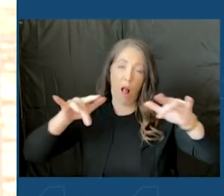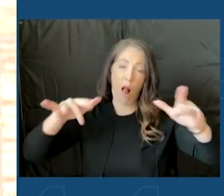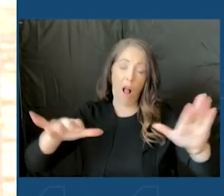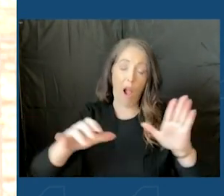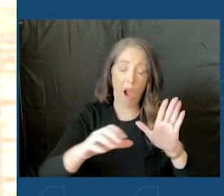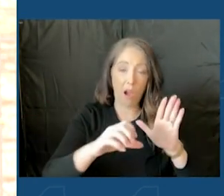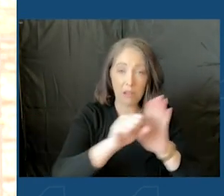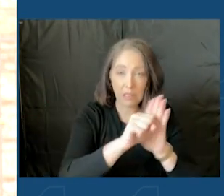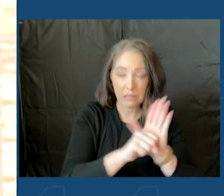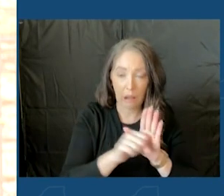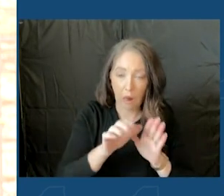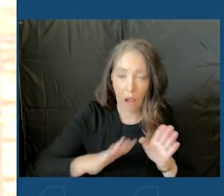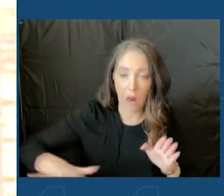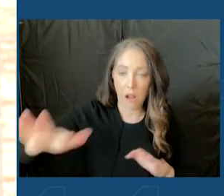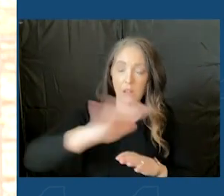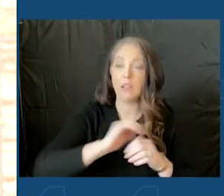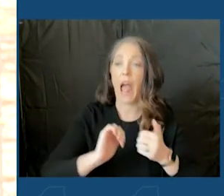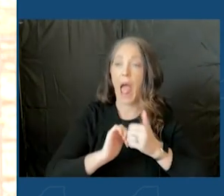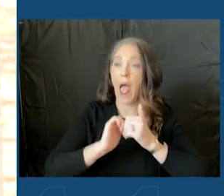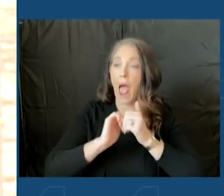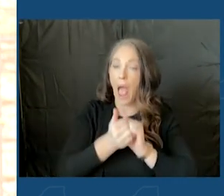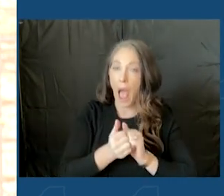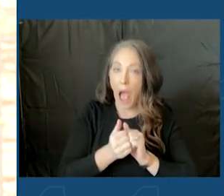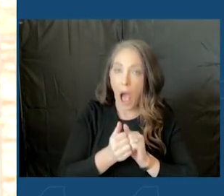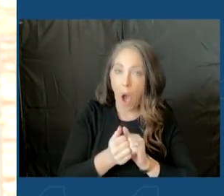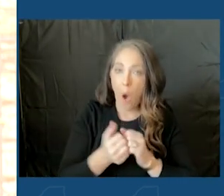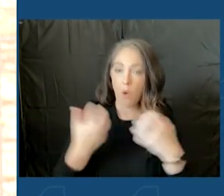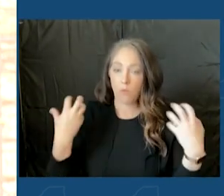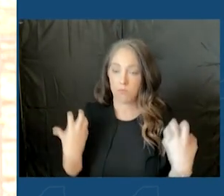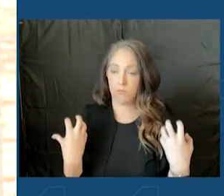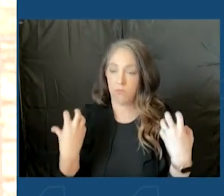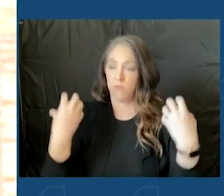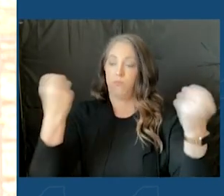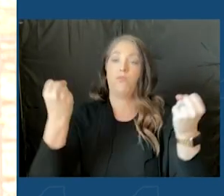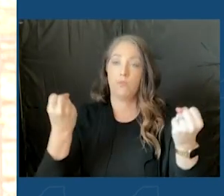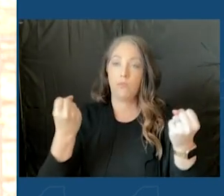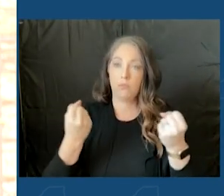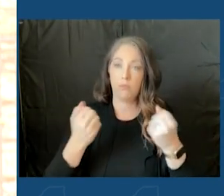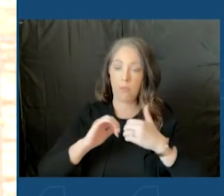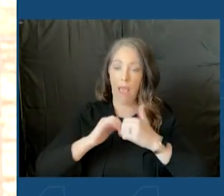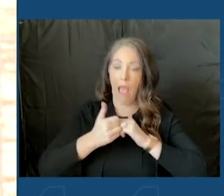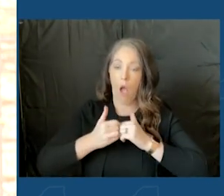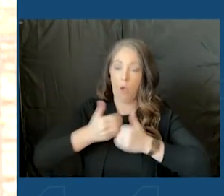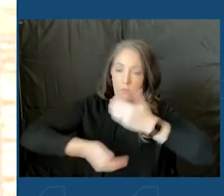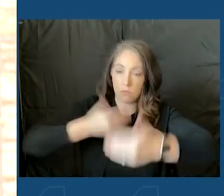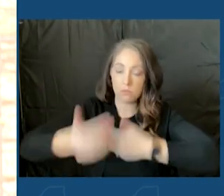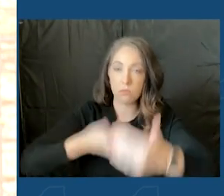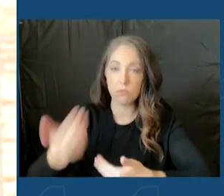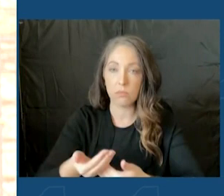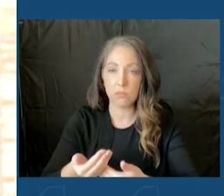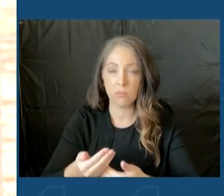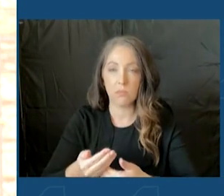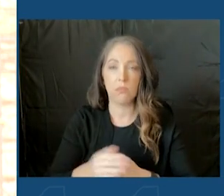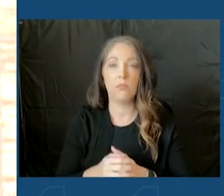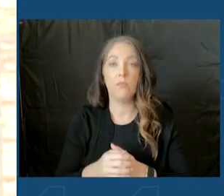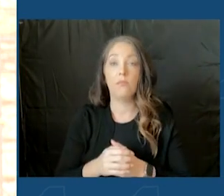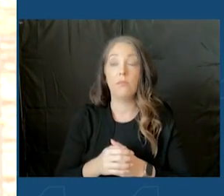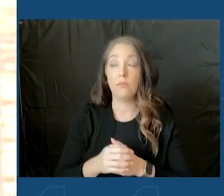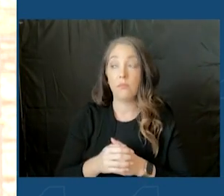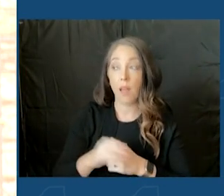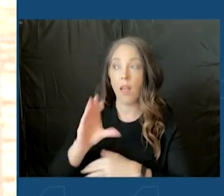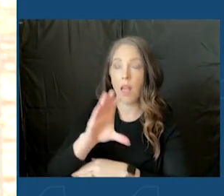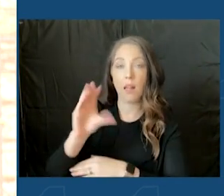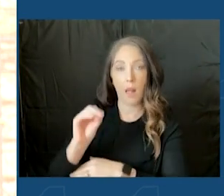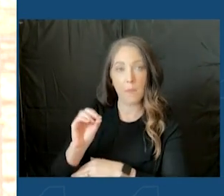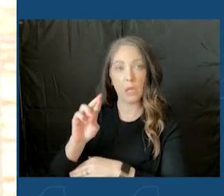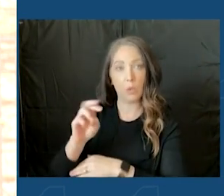come back? What did they do? What is the secret of their success? And it's because of companies like Regeneron will be able to point